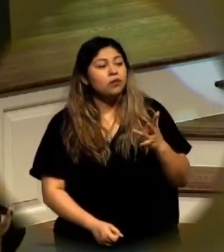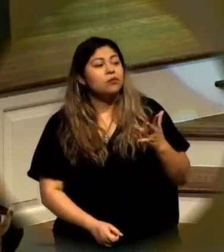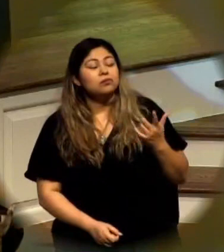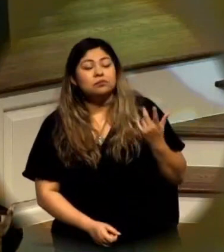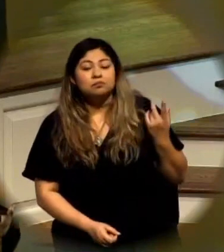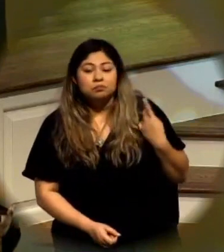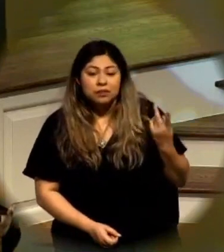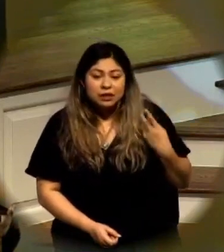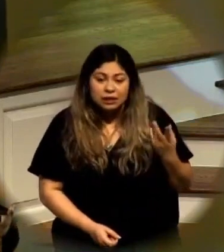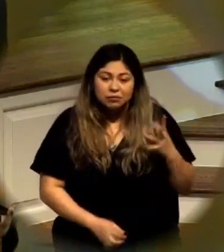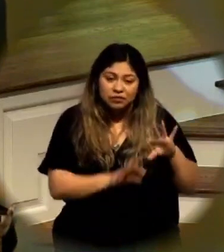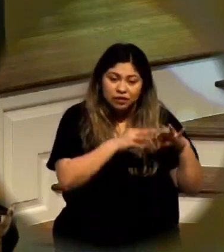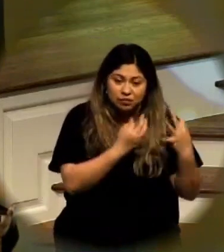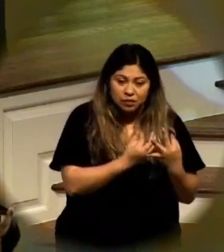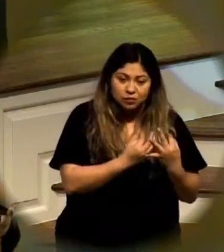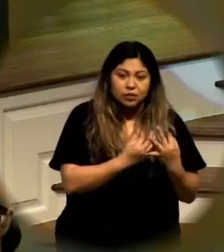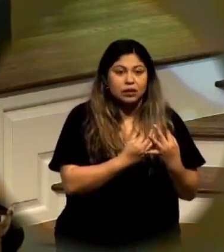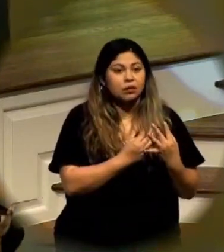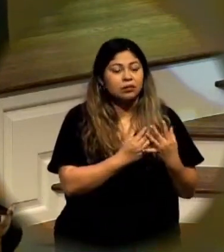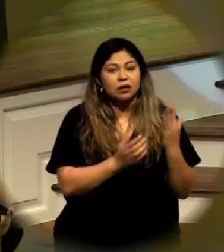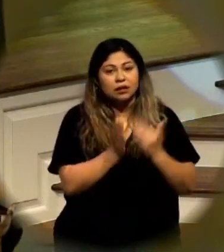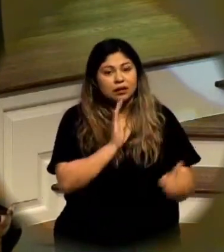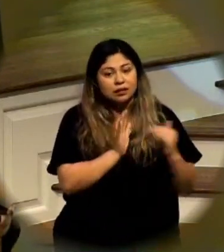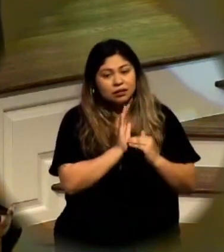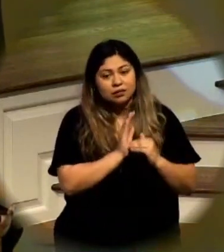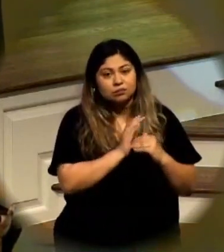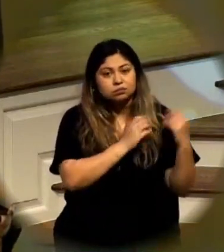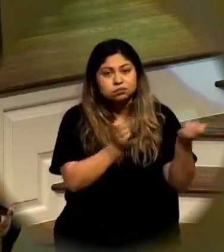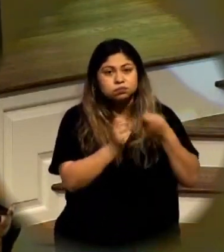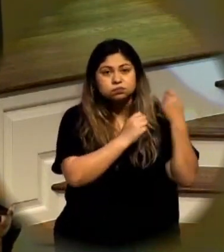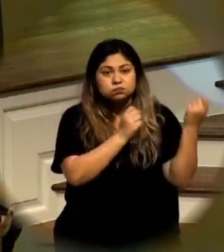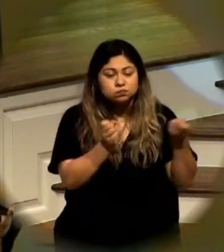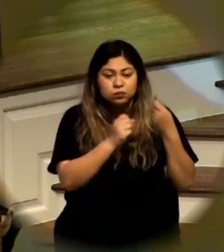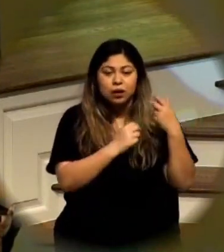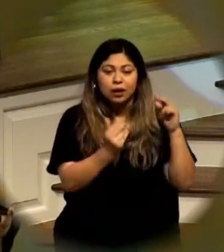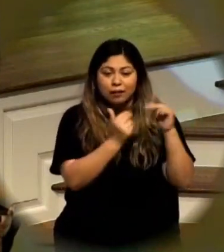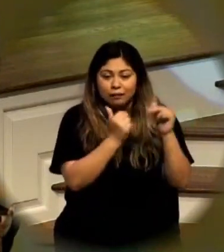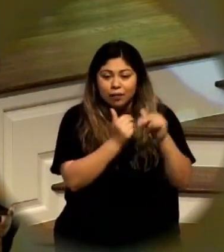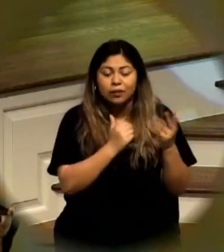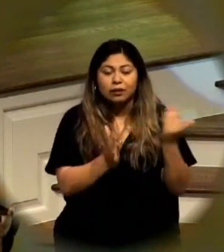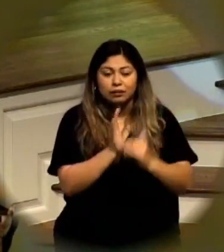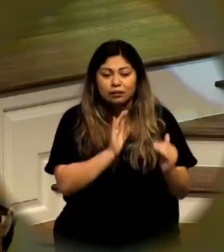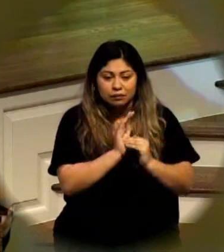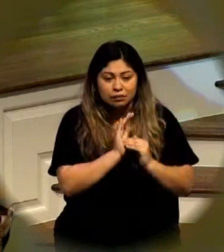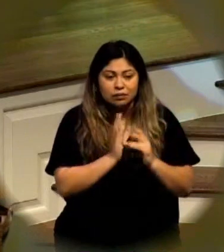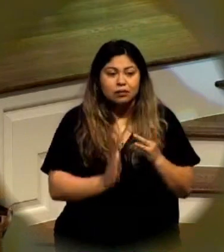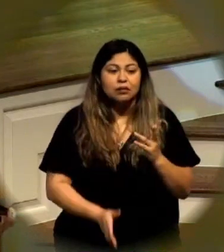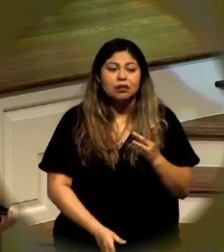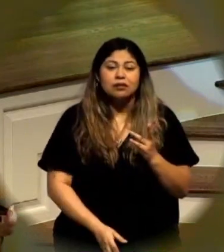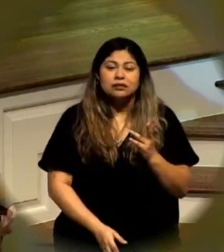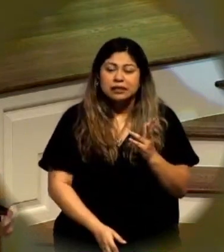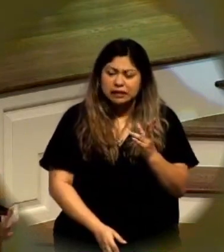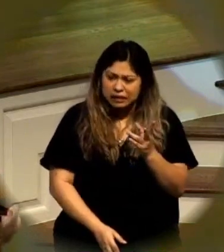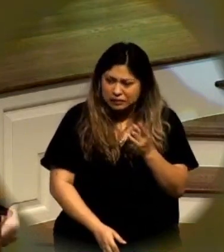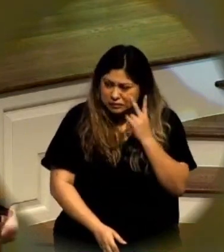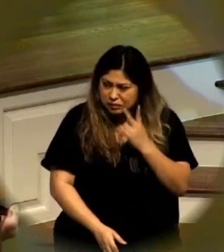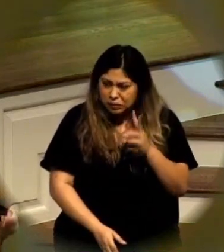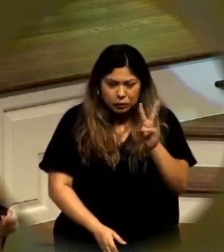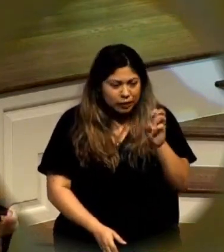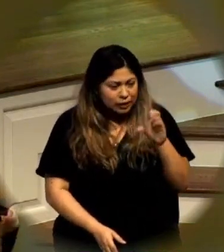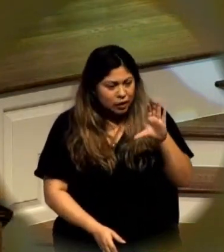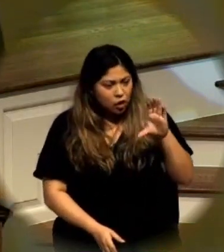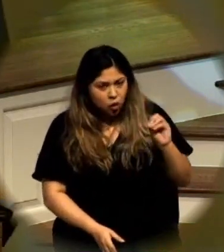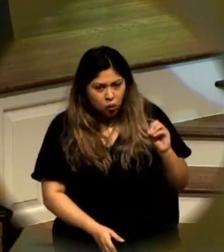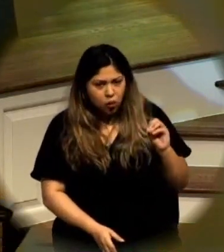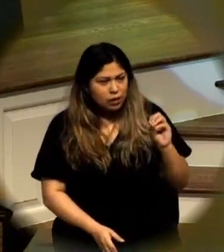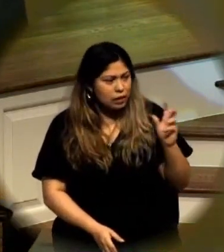Station and Marlin. And so we spent time visiting all the different places we live. And they all look a lot more run down than I remember them. You